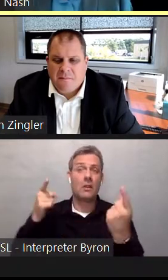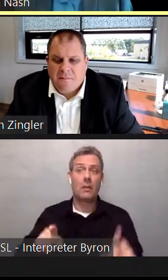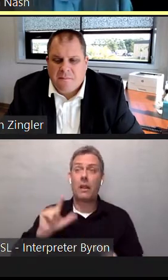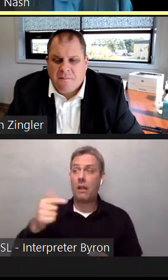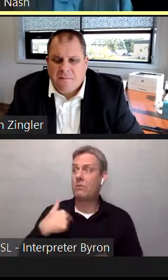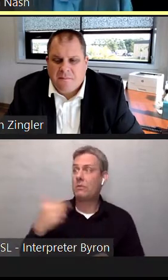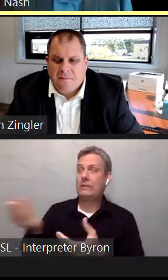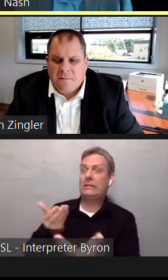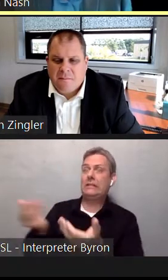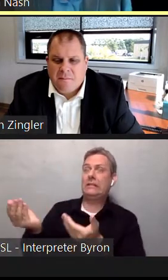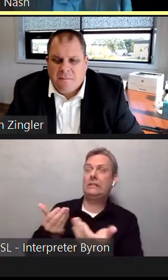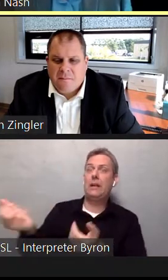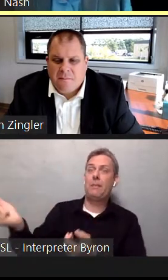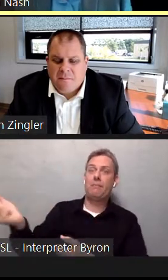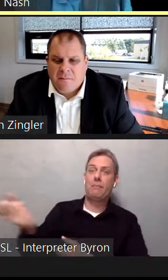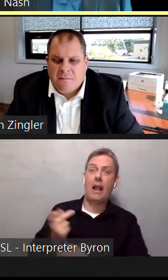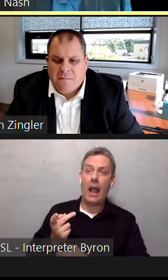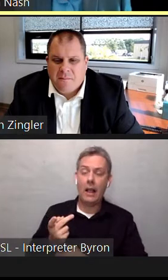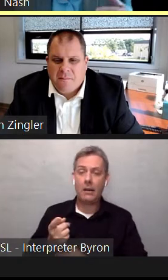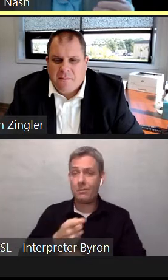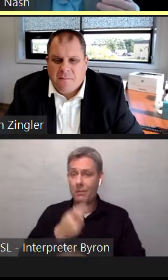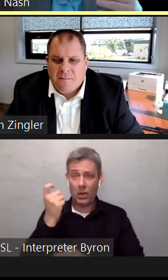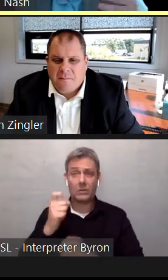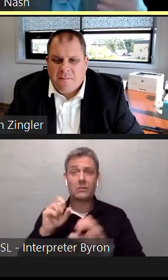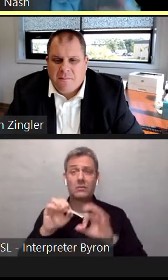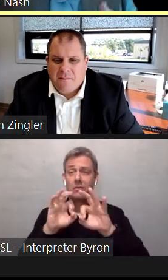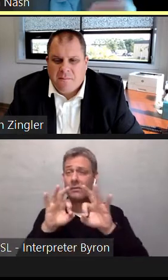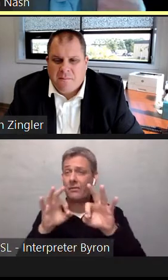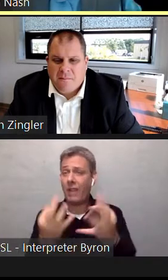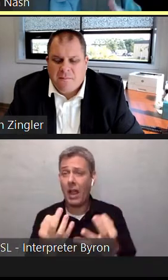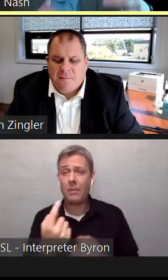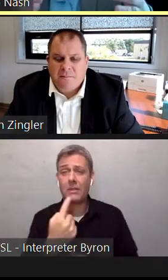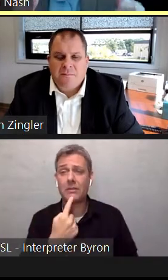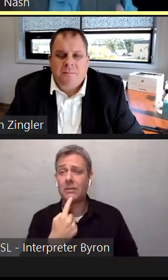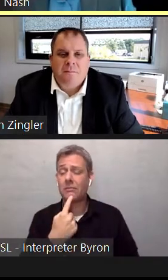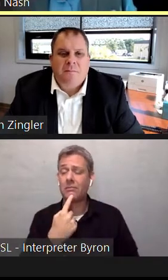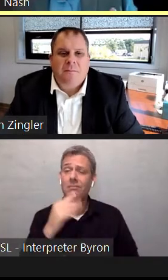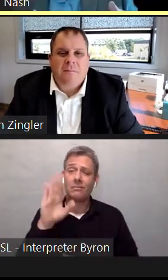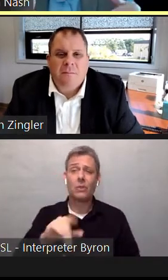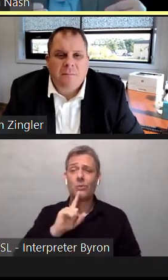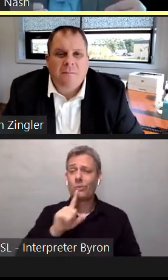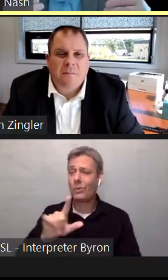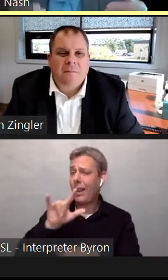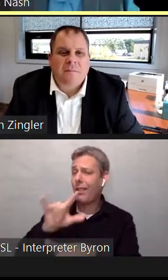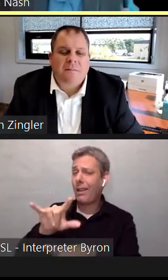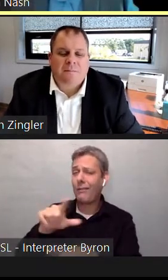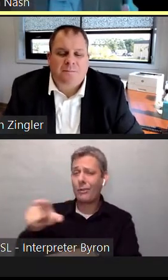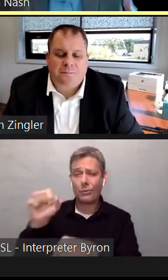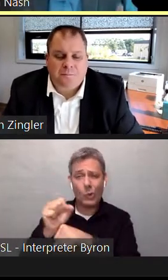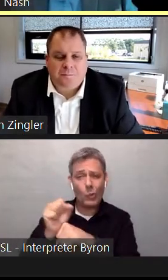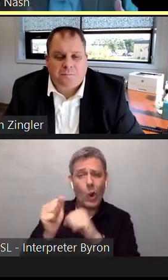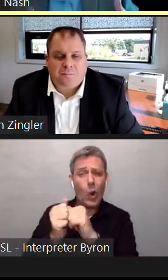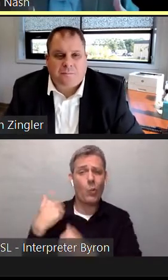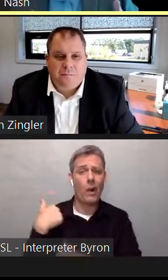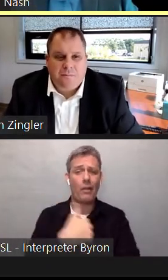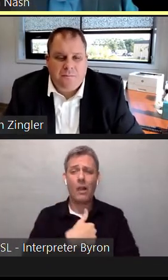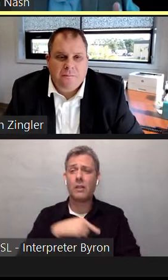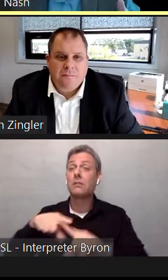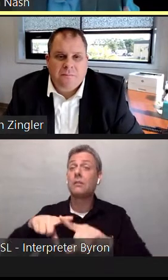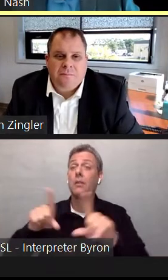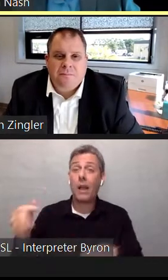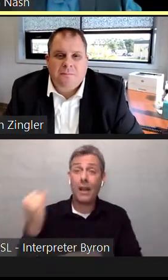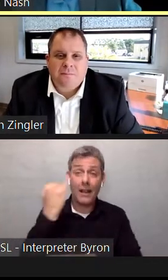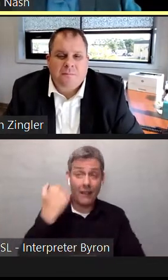because, and there's still that case, families say, hey, unless I love you, we've worked with us, you are part of the family, but if I